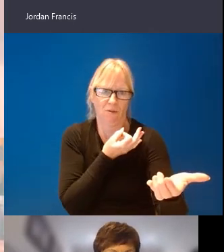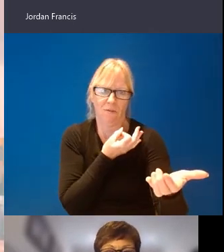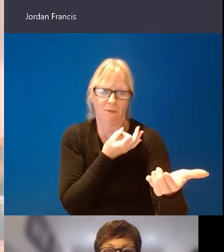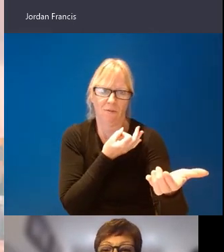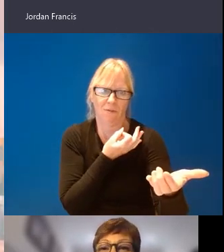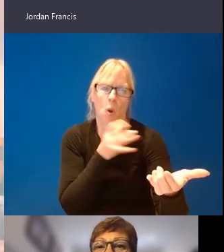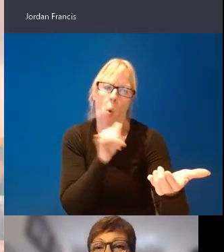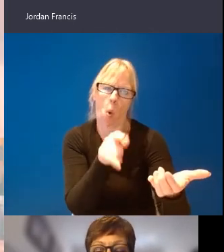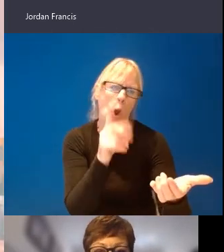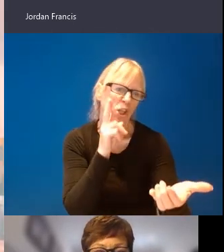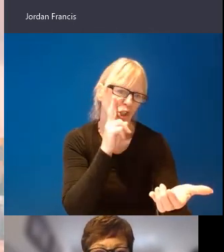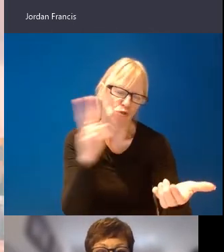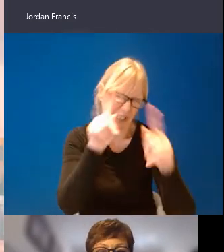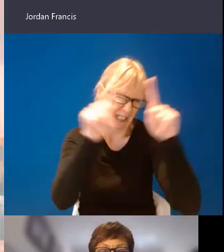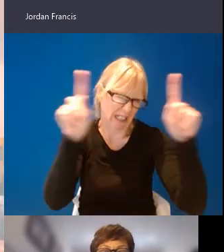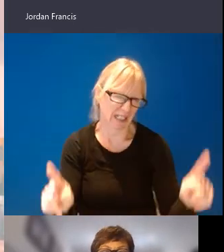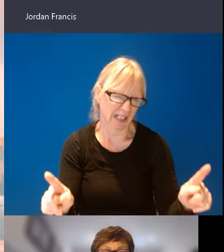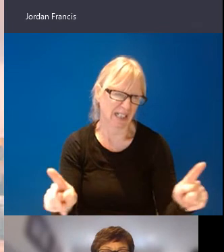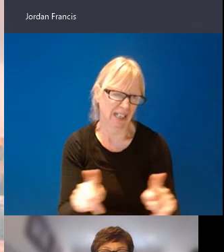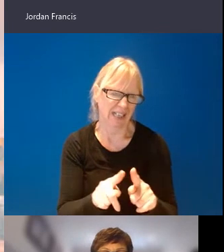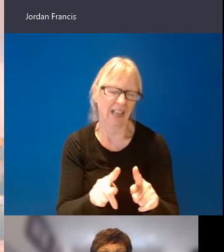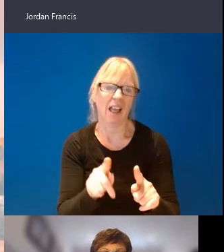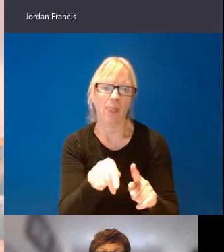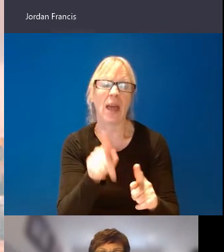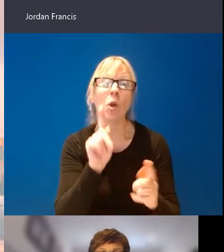results live as people enter them.